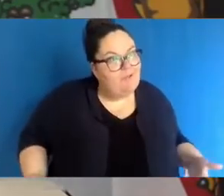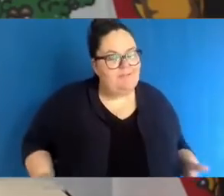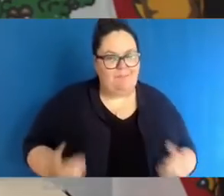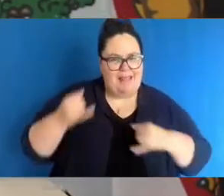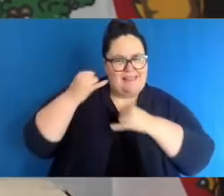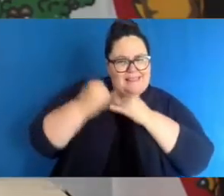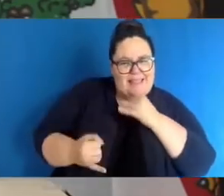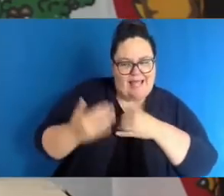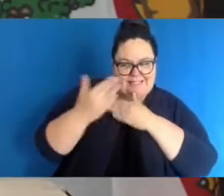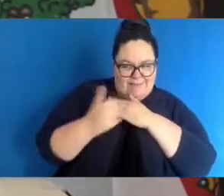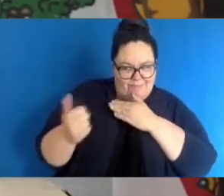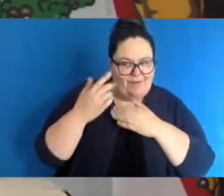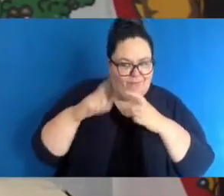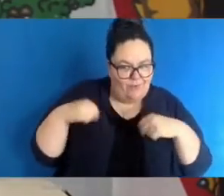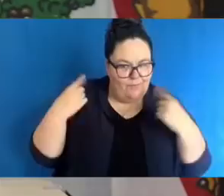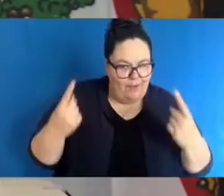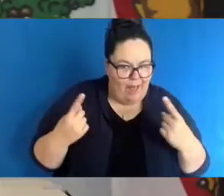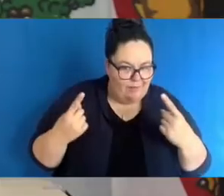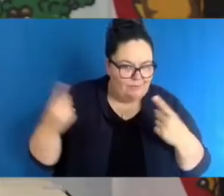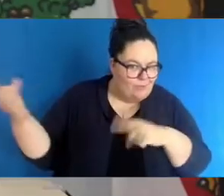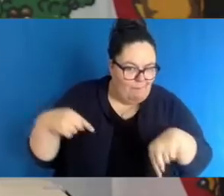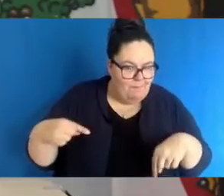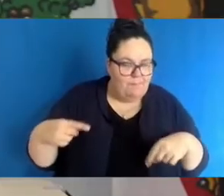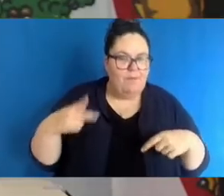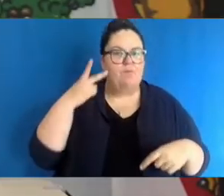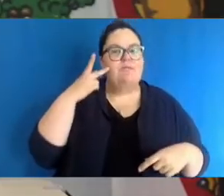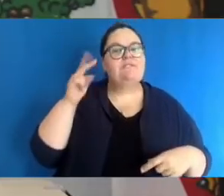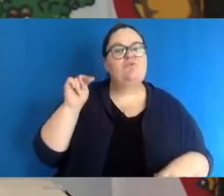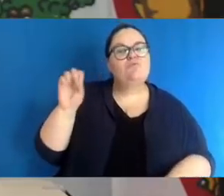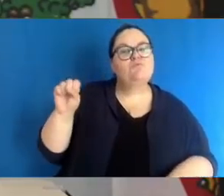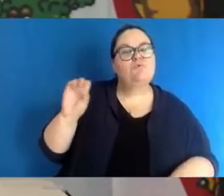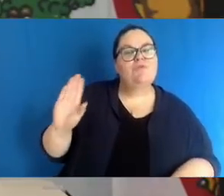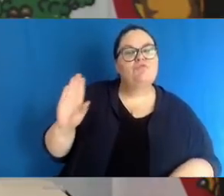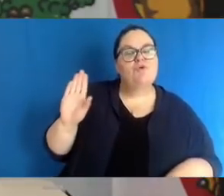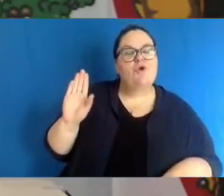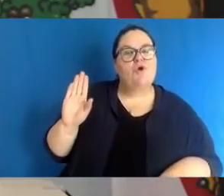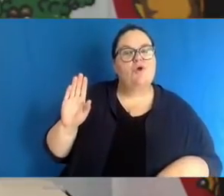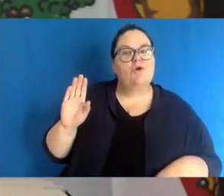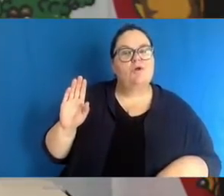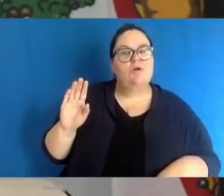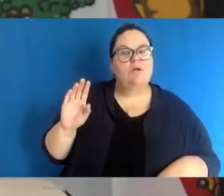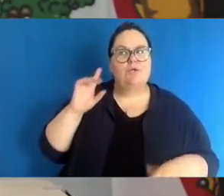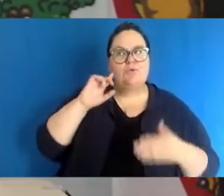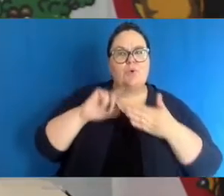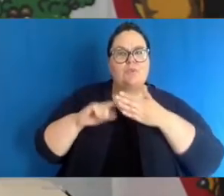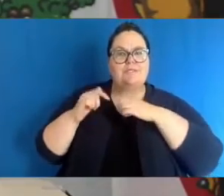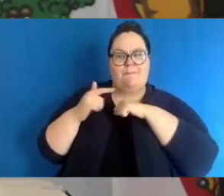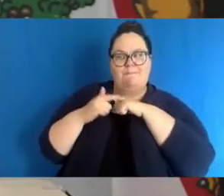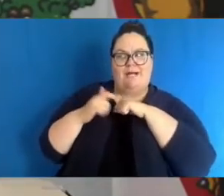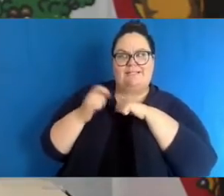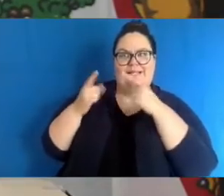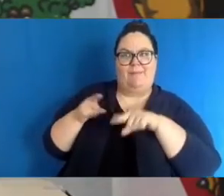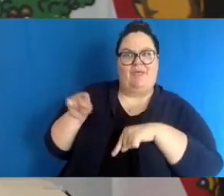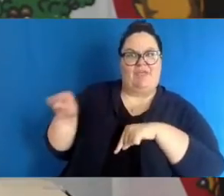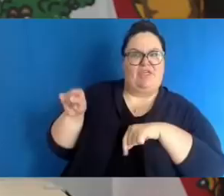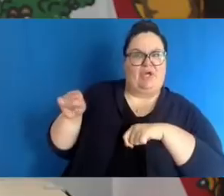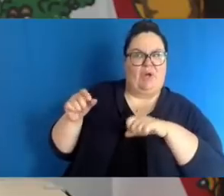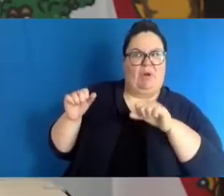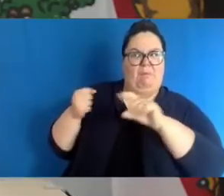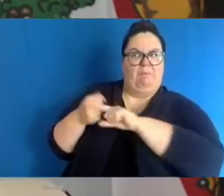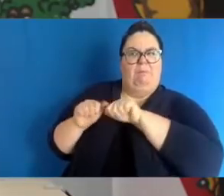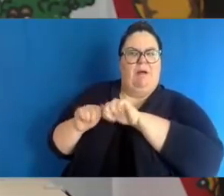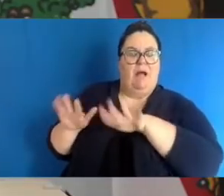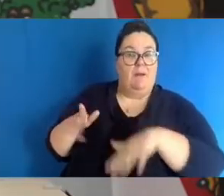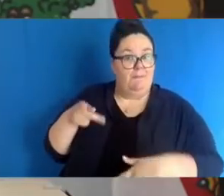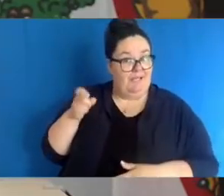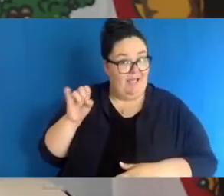last invite in person. We've seen Nova Scotia take steps with regards to Moncton and the cluster there. I am curious if PEI is